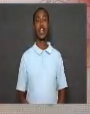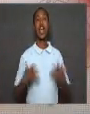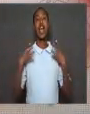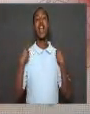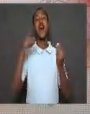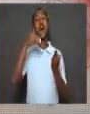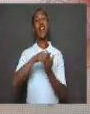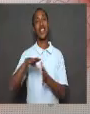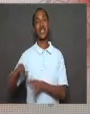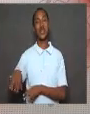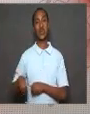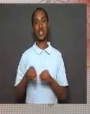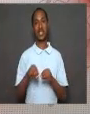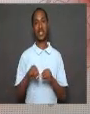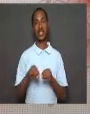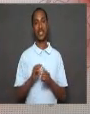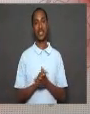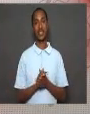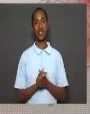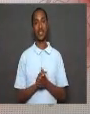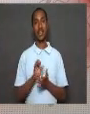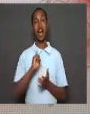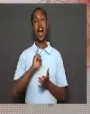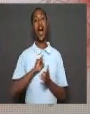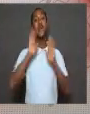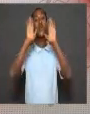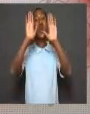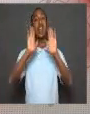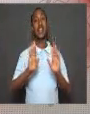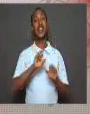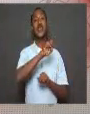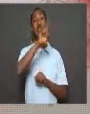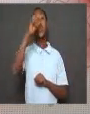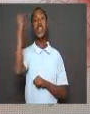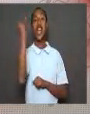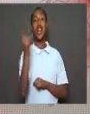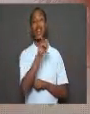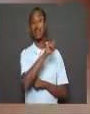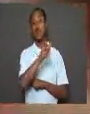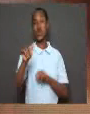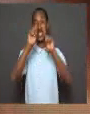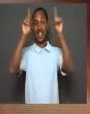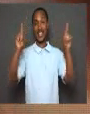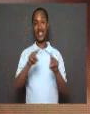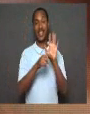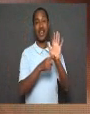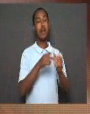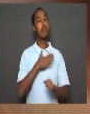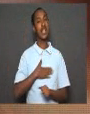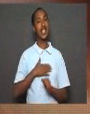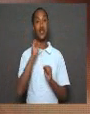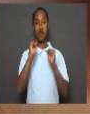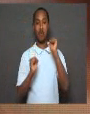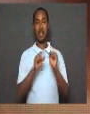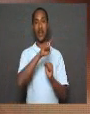Hello again, students. I wonder what your diagrams look like. Please compare